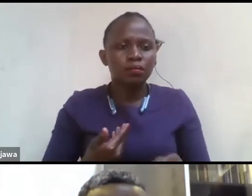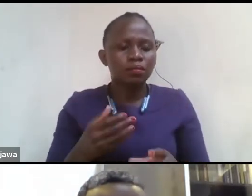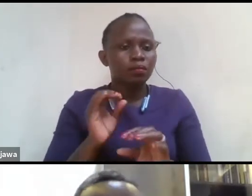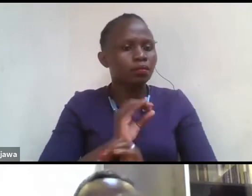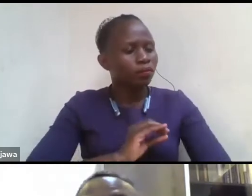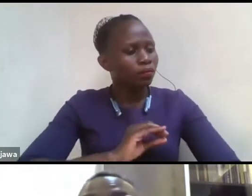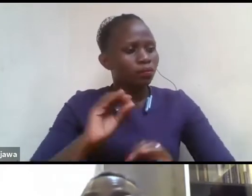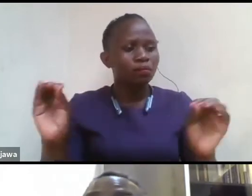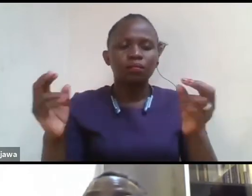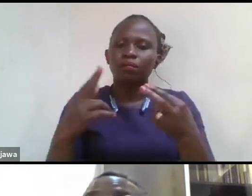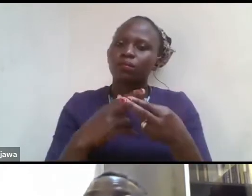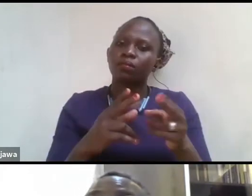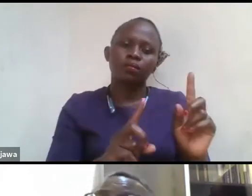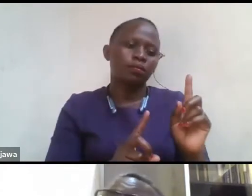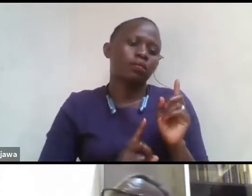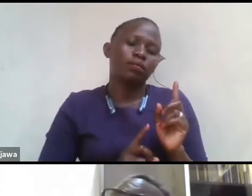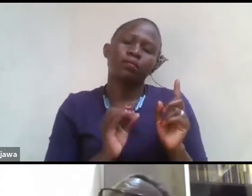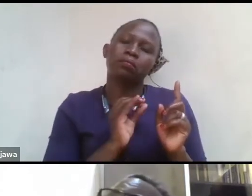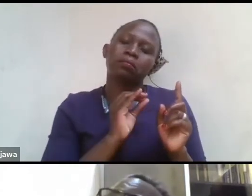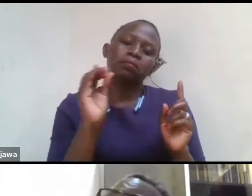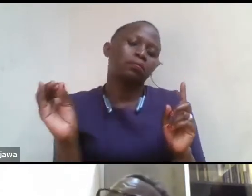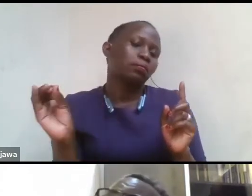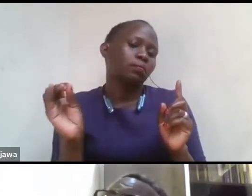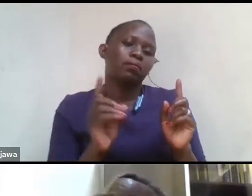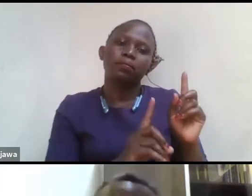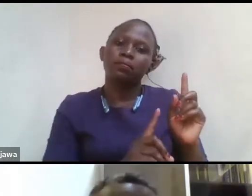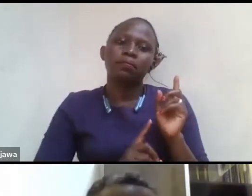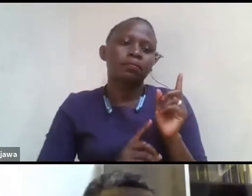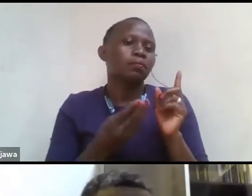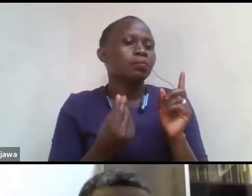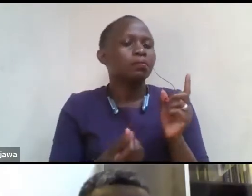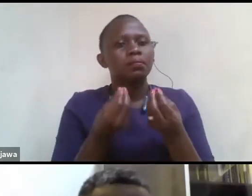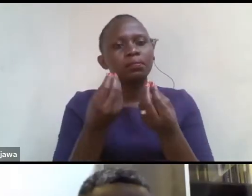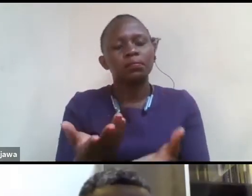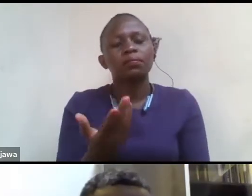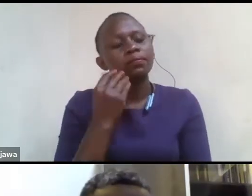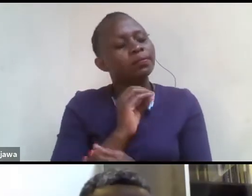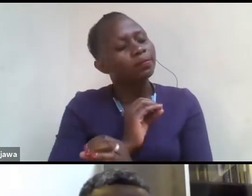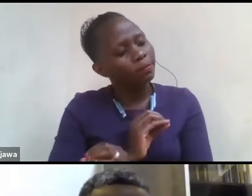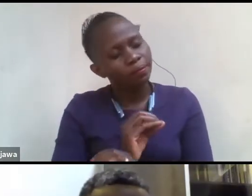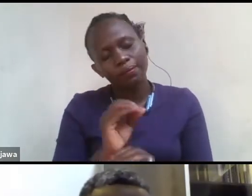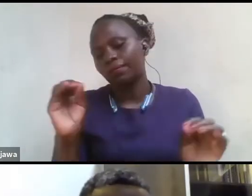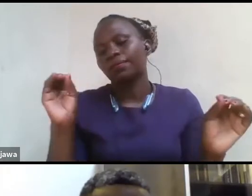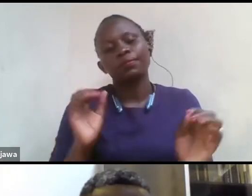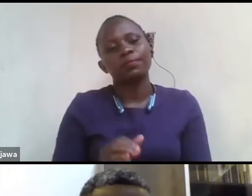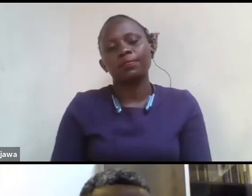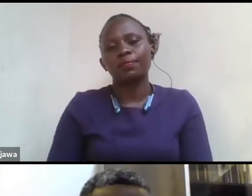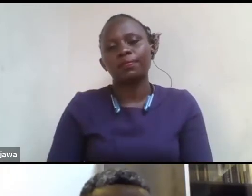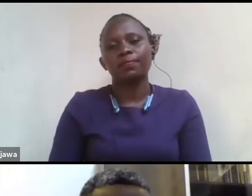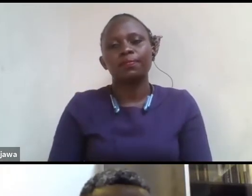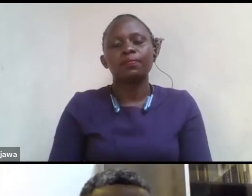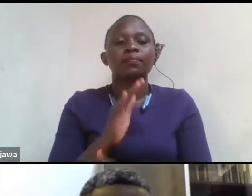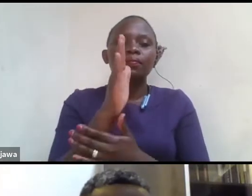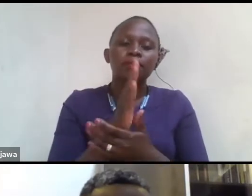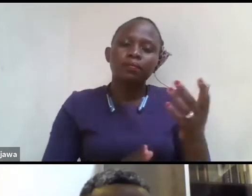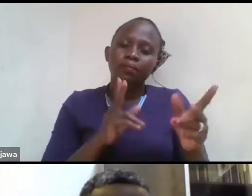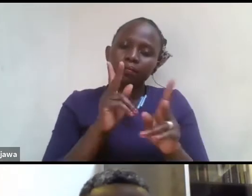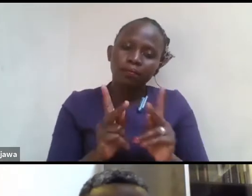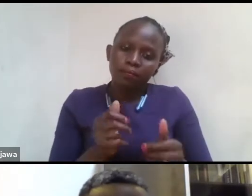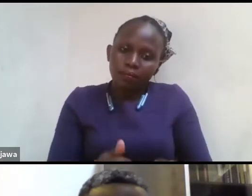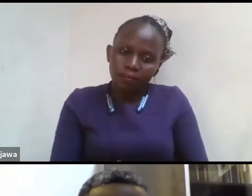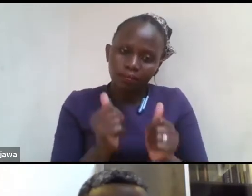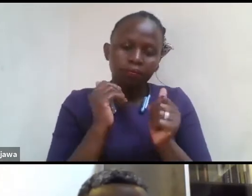all to even convince any banker to even look at their kind of business proposal. Some people themselves do not even